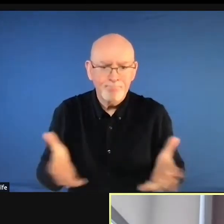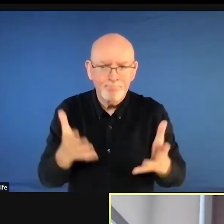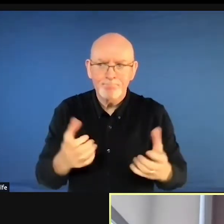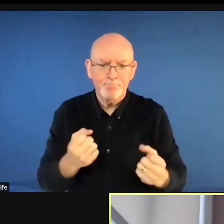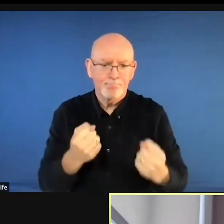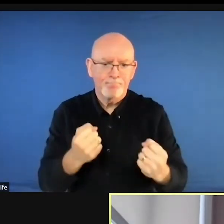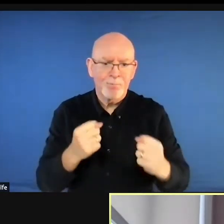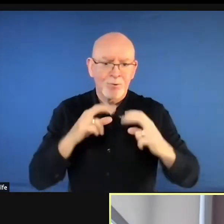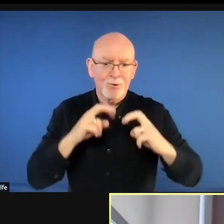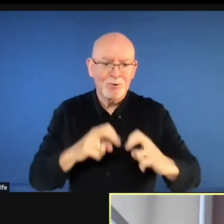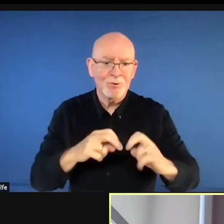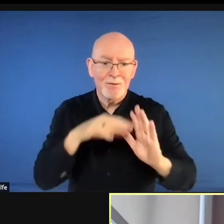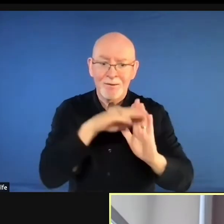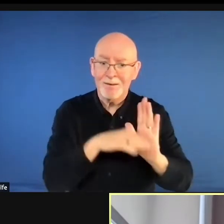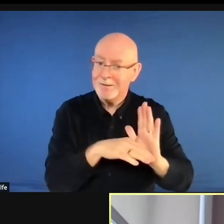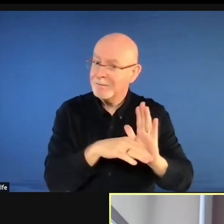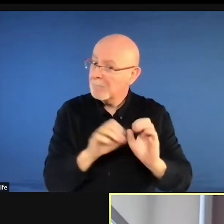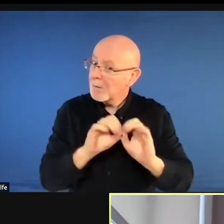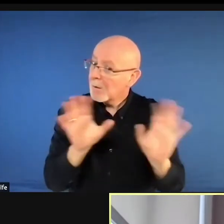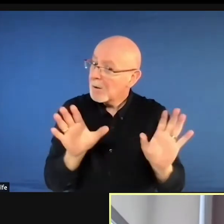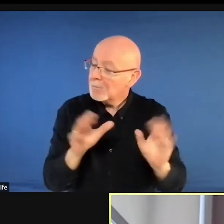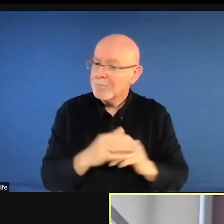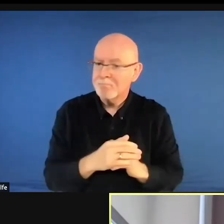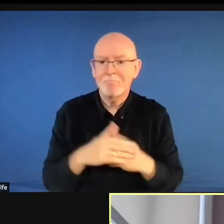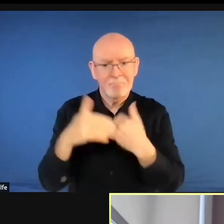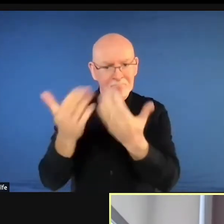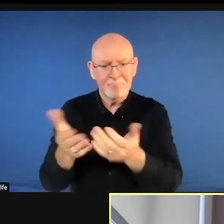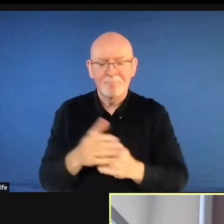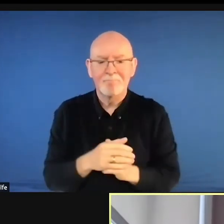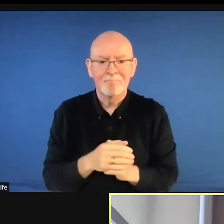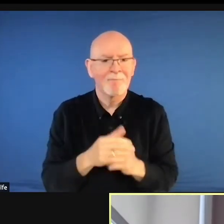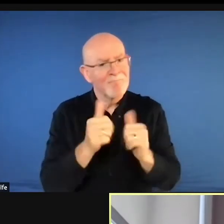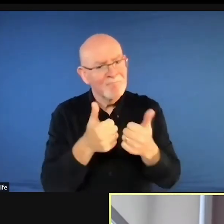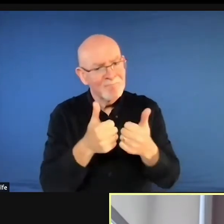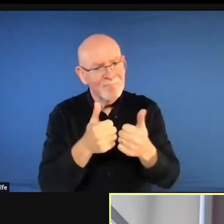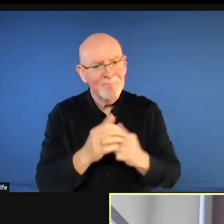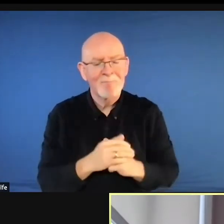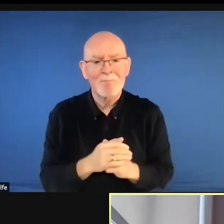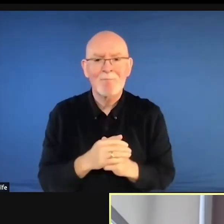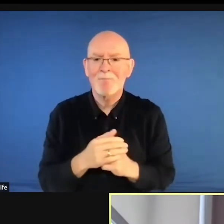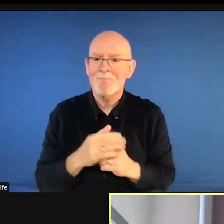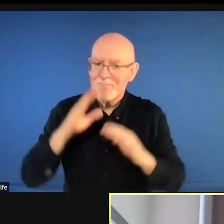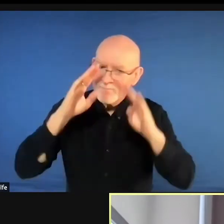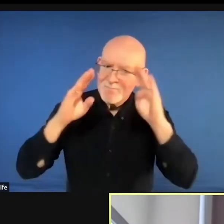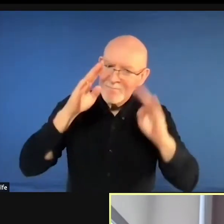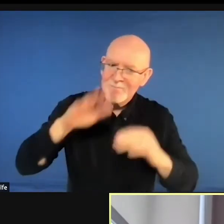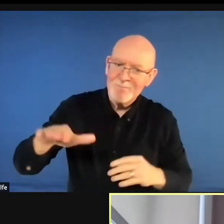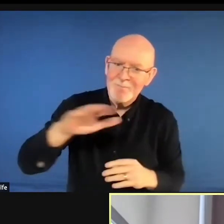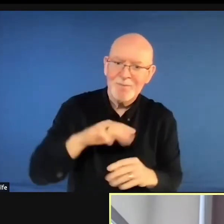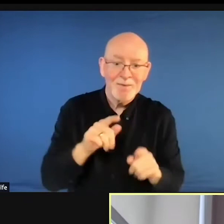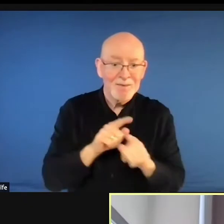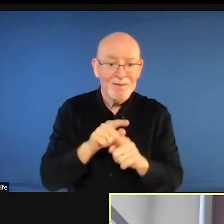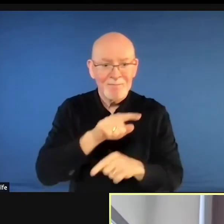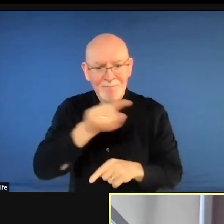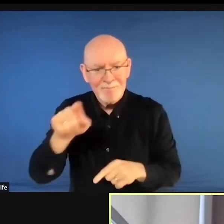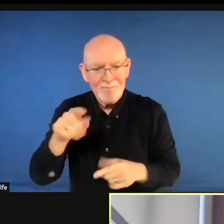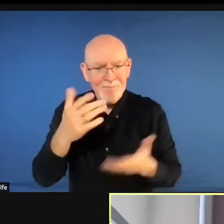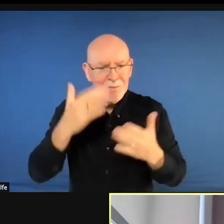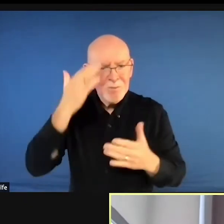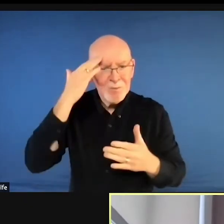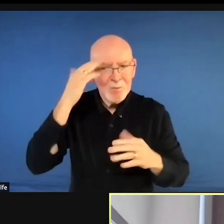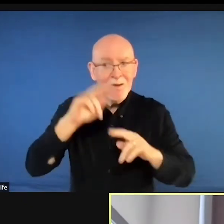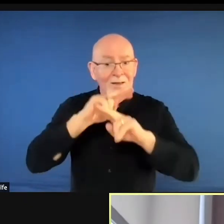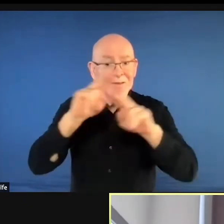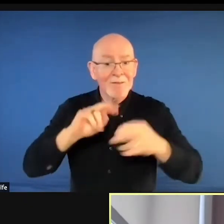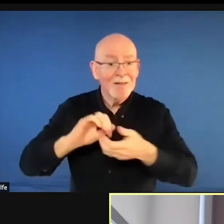the International Association for the Study of Forced Migration, IASFM, is an independent community of scholars,